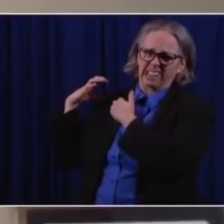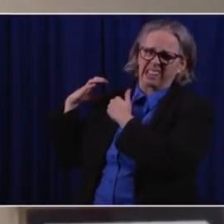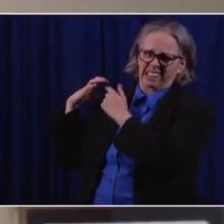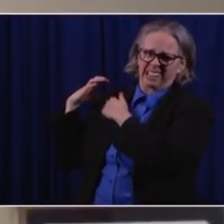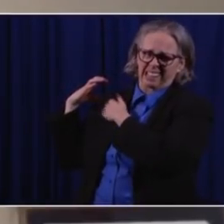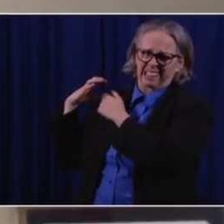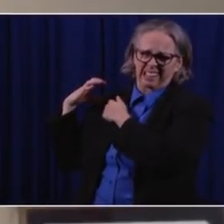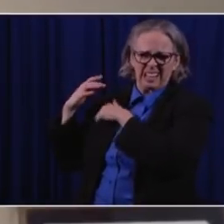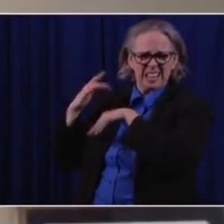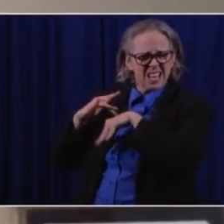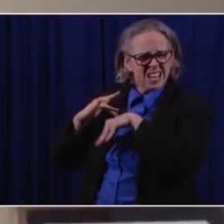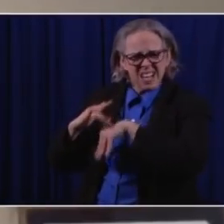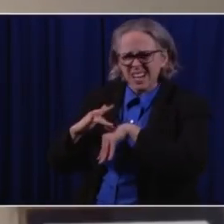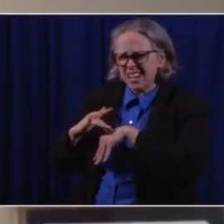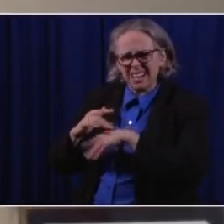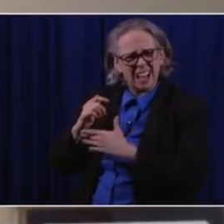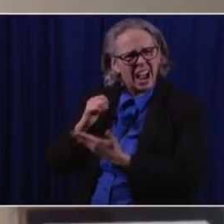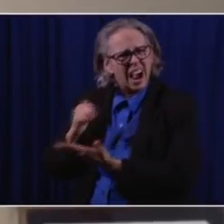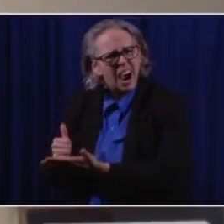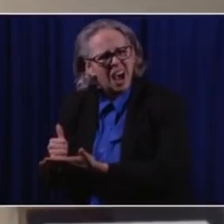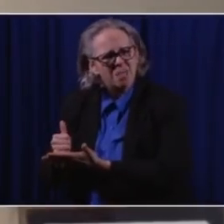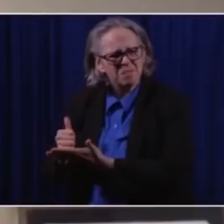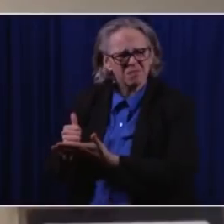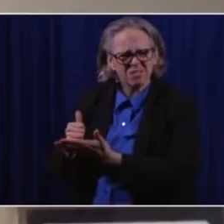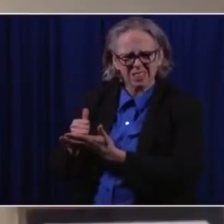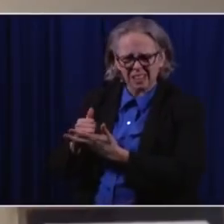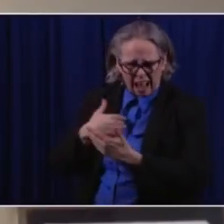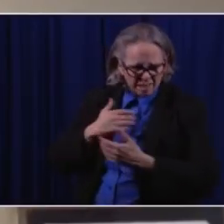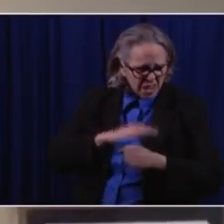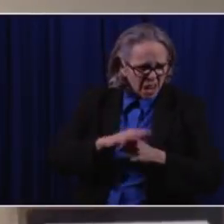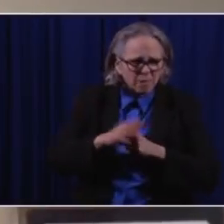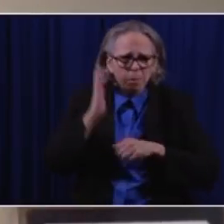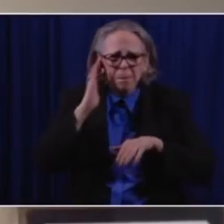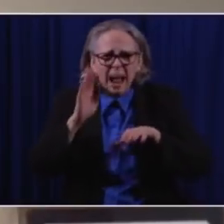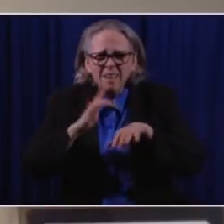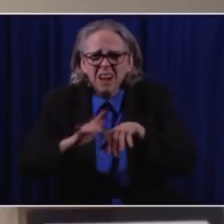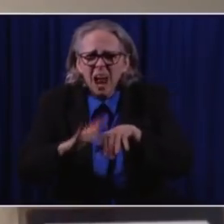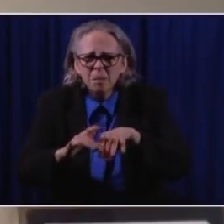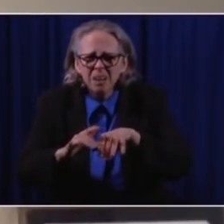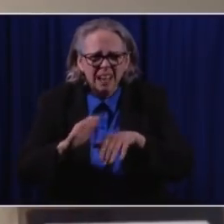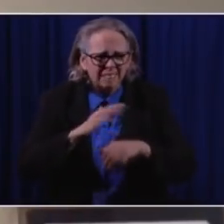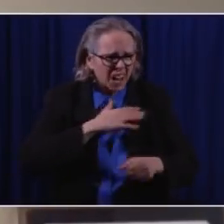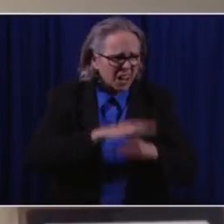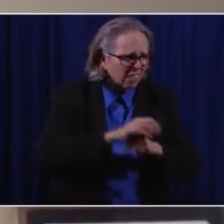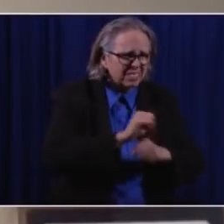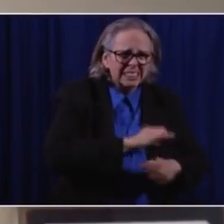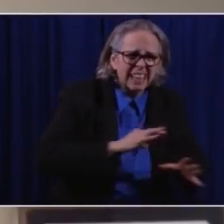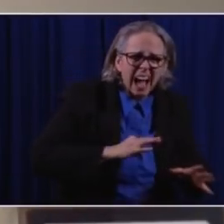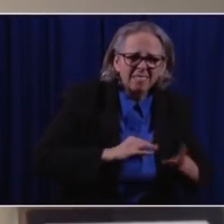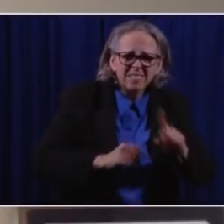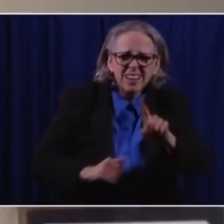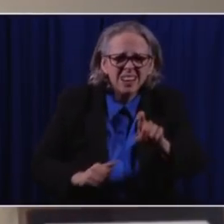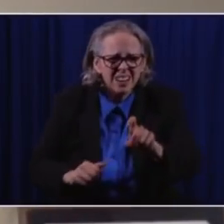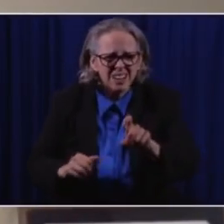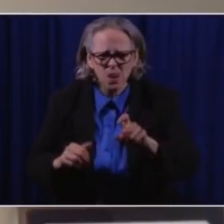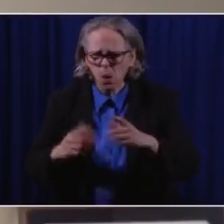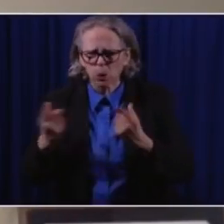we hopefully sleep. Do we have enough beds? Do we have enough staff? What can we do to provide additional